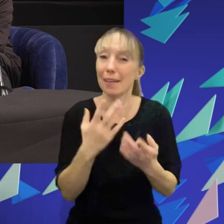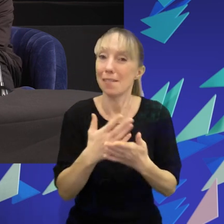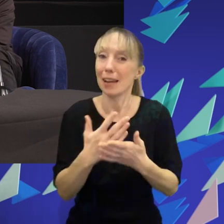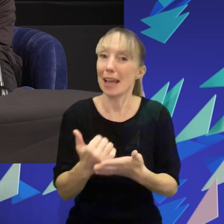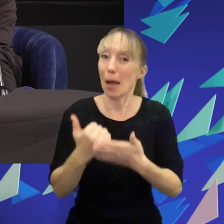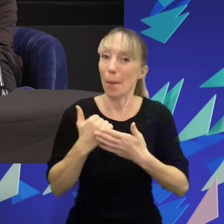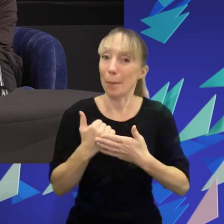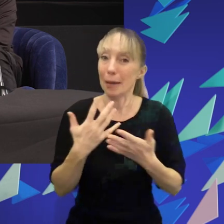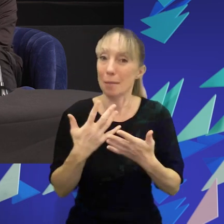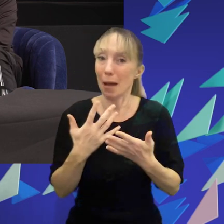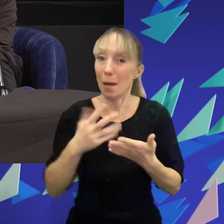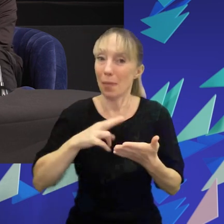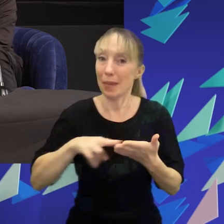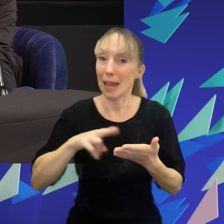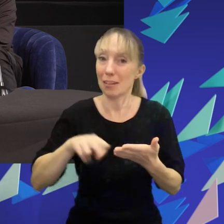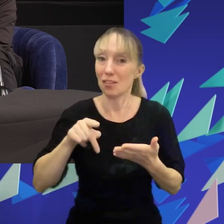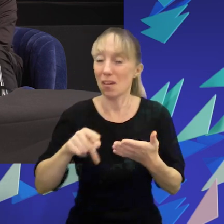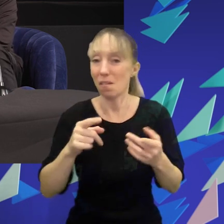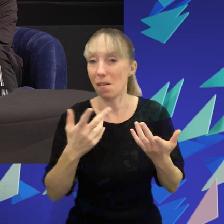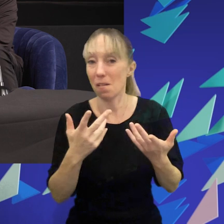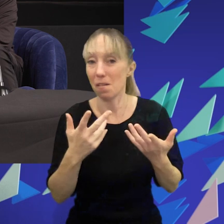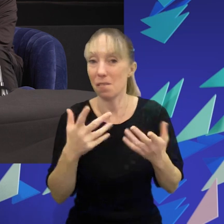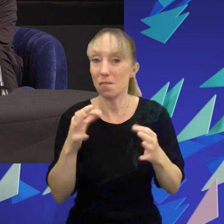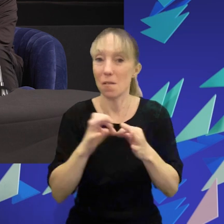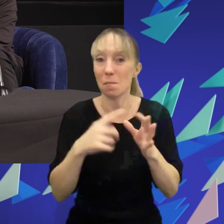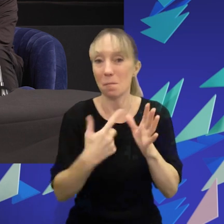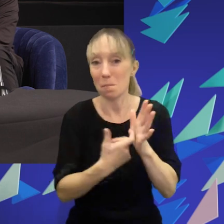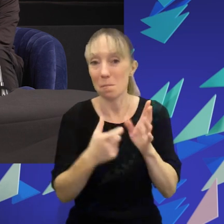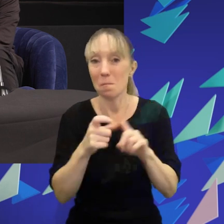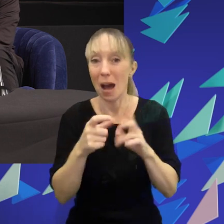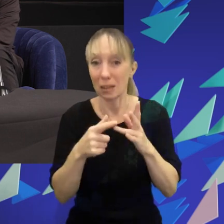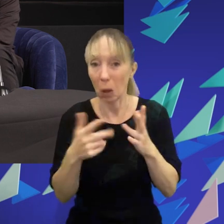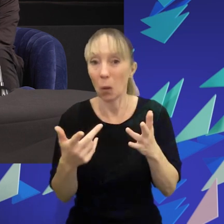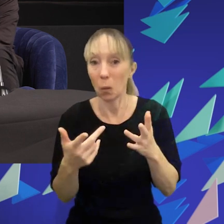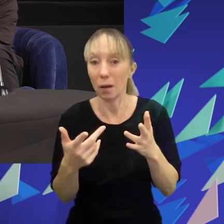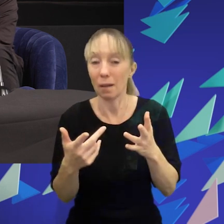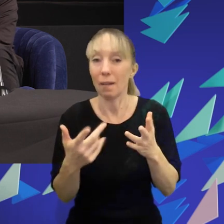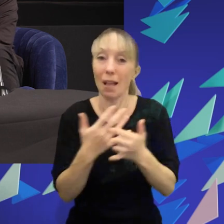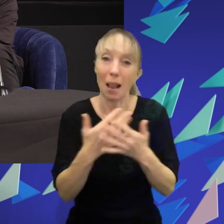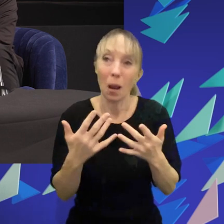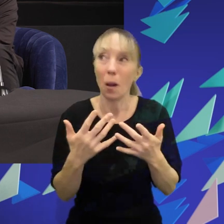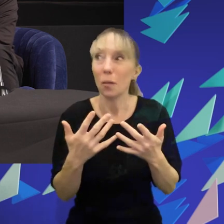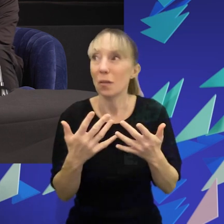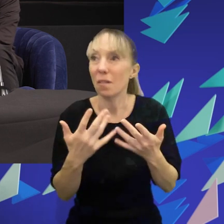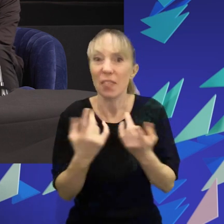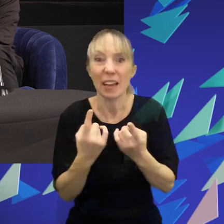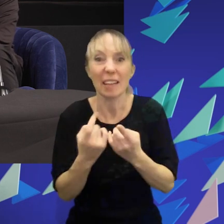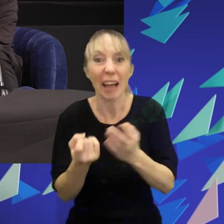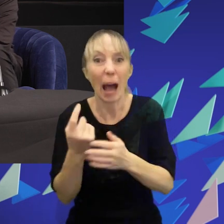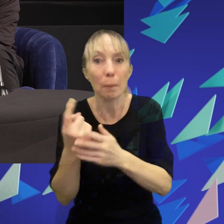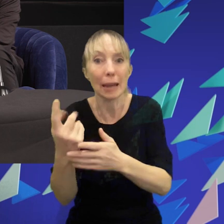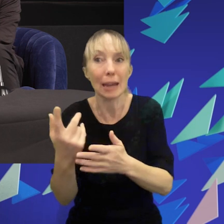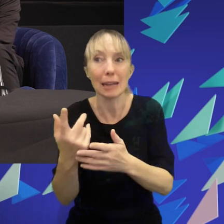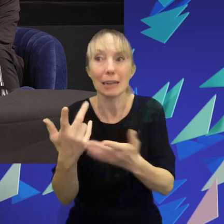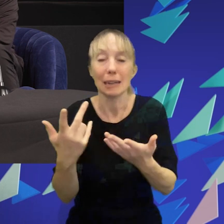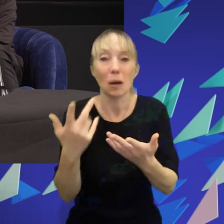me about the nature and the substance of Bardo while I was shooting with the crew. There was a lot of things that were happening that was like meta